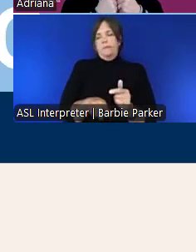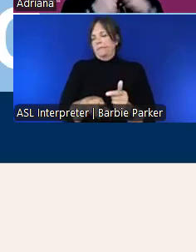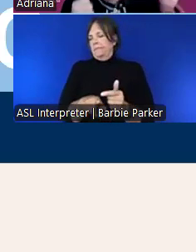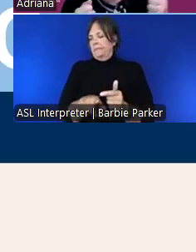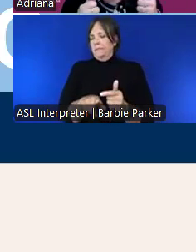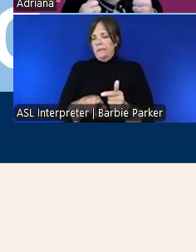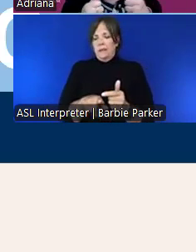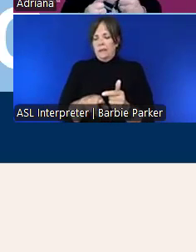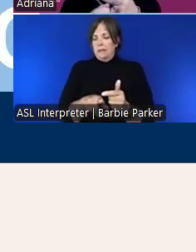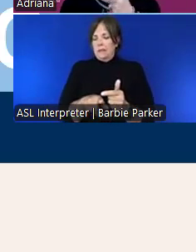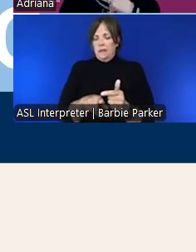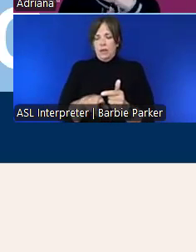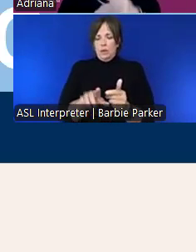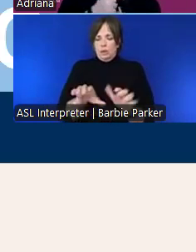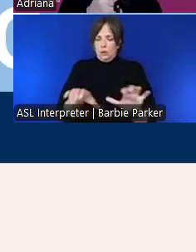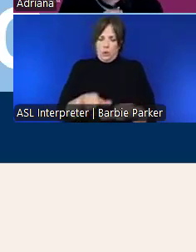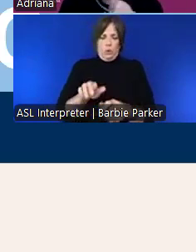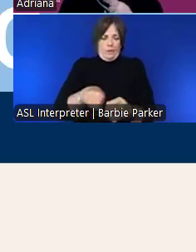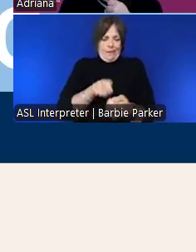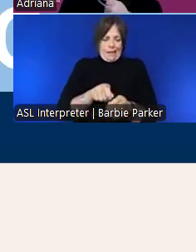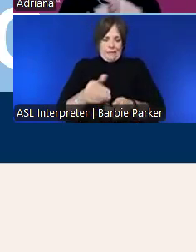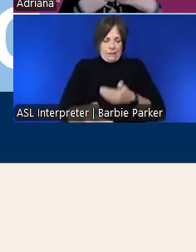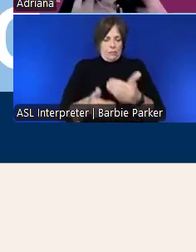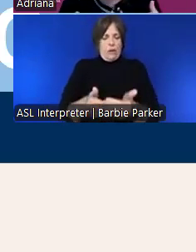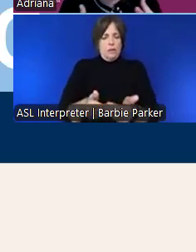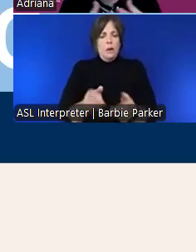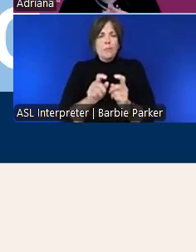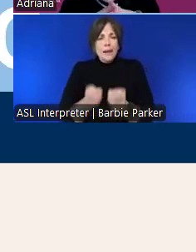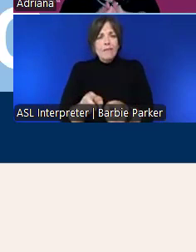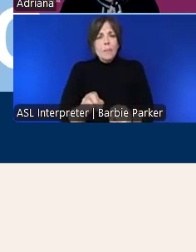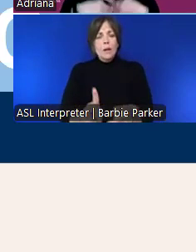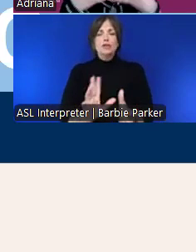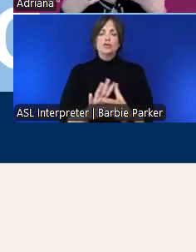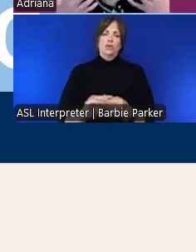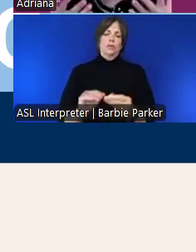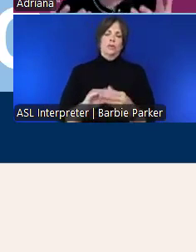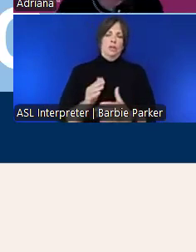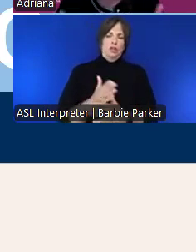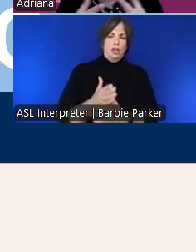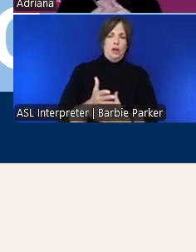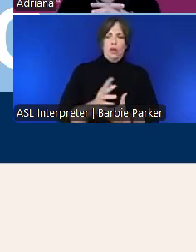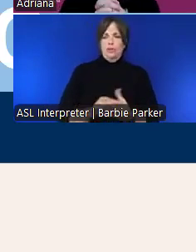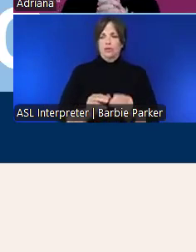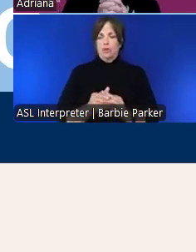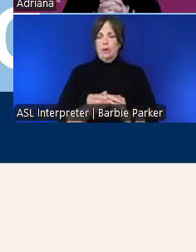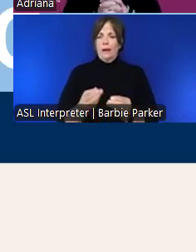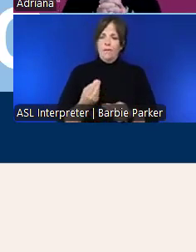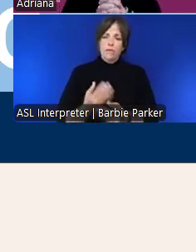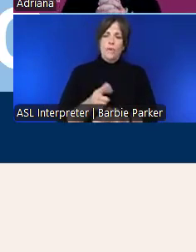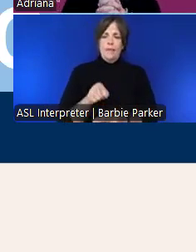particular processes, but that giving them an opportunity to share their story, informing them about what their options